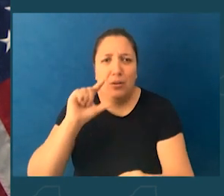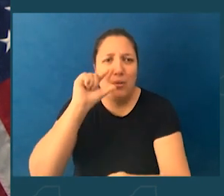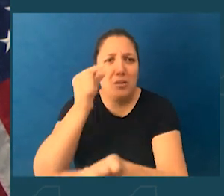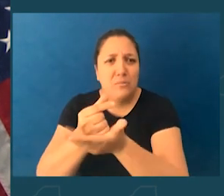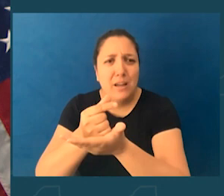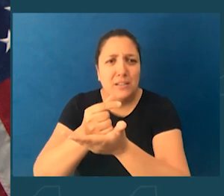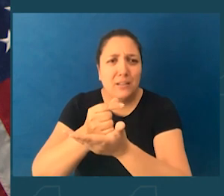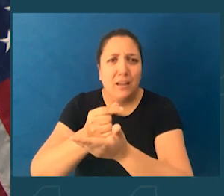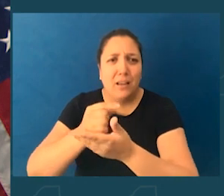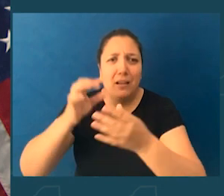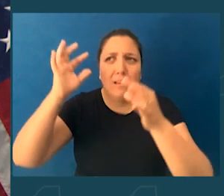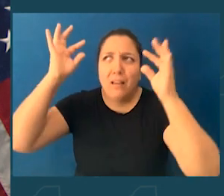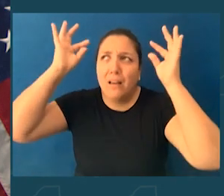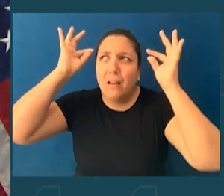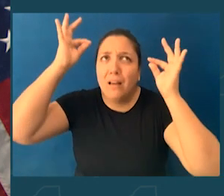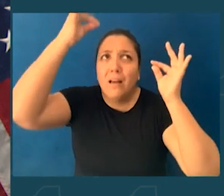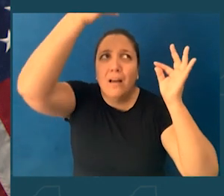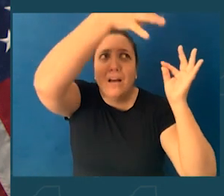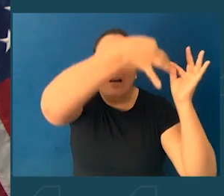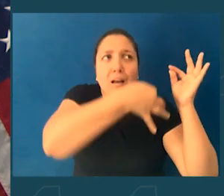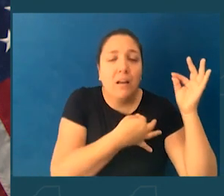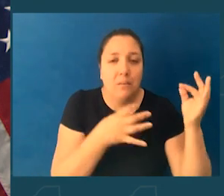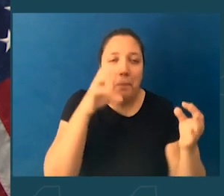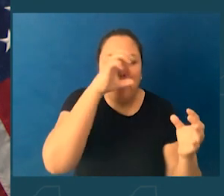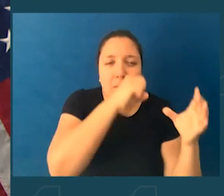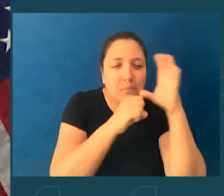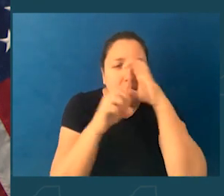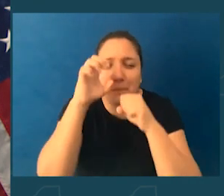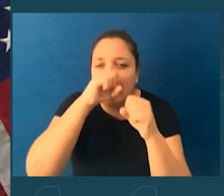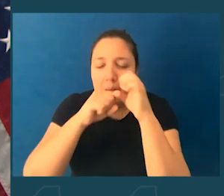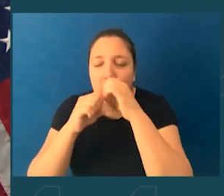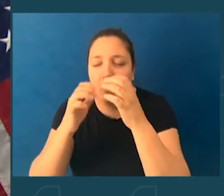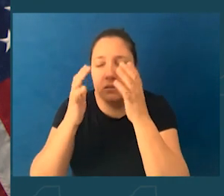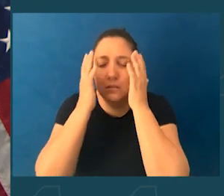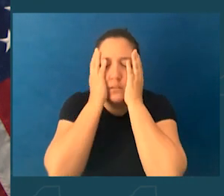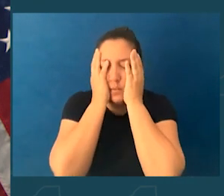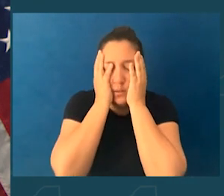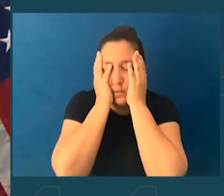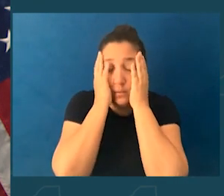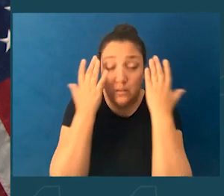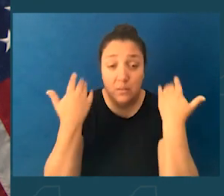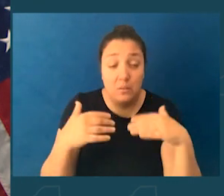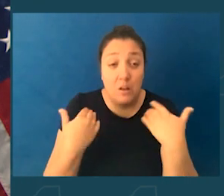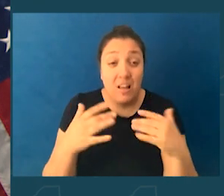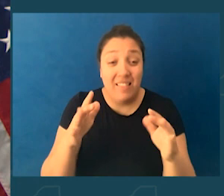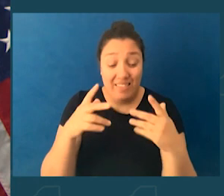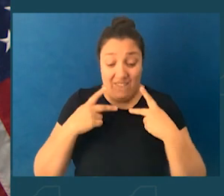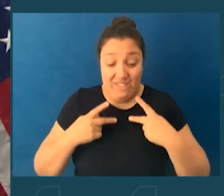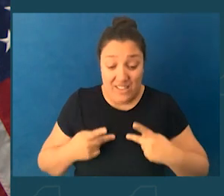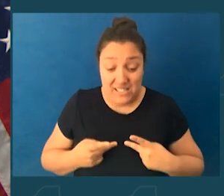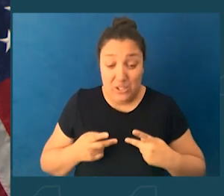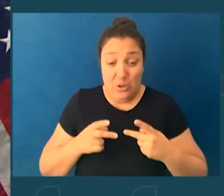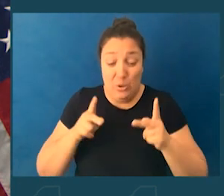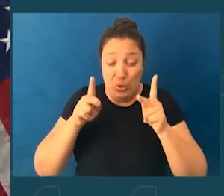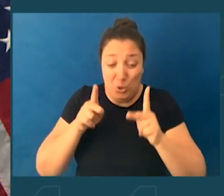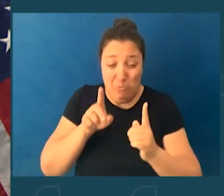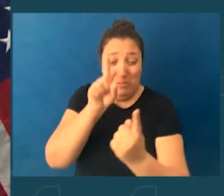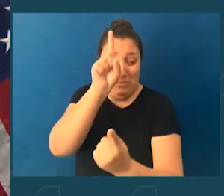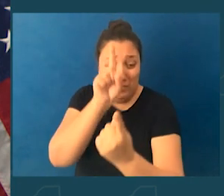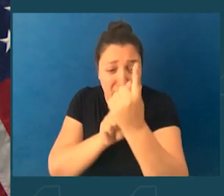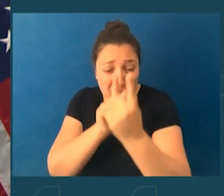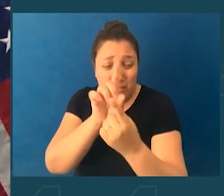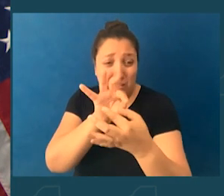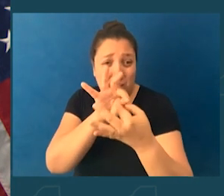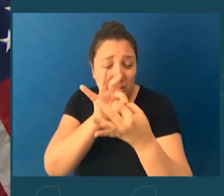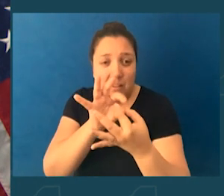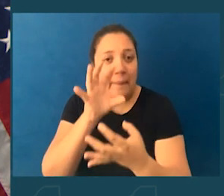media in a different world unrelated to physical human connection. So, you know, they